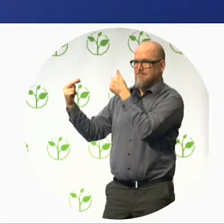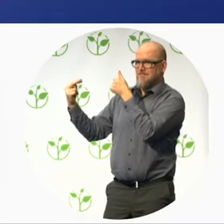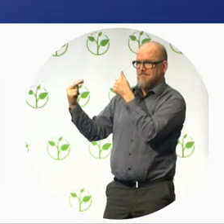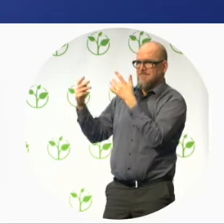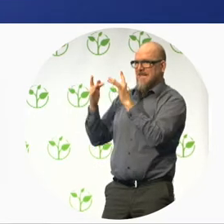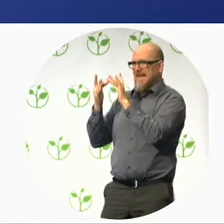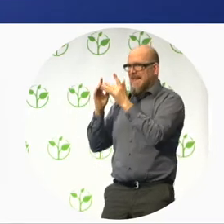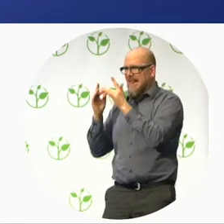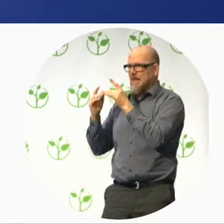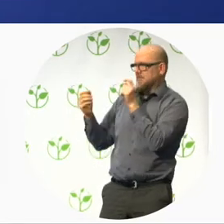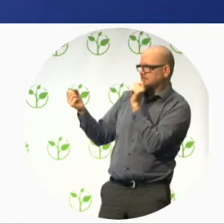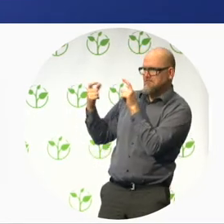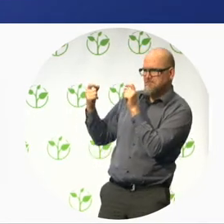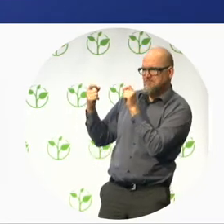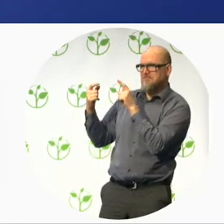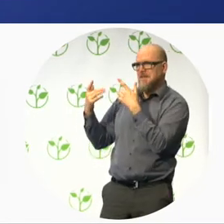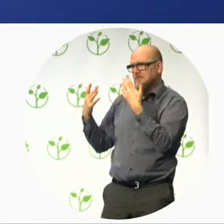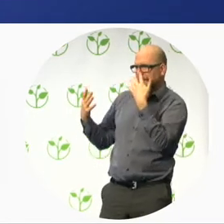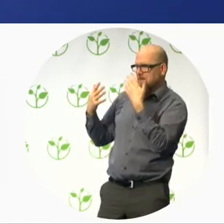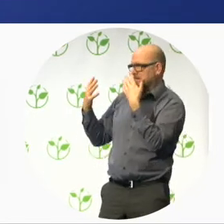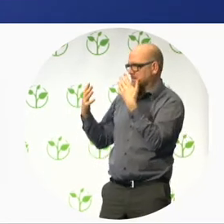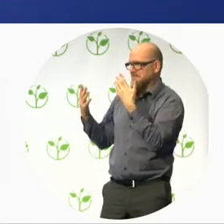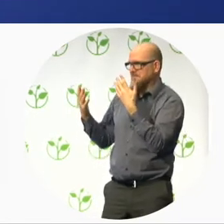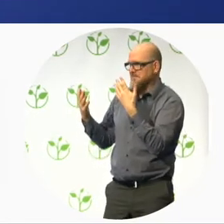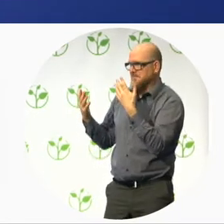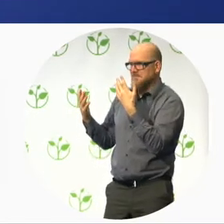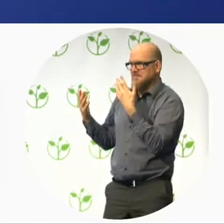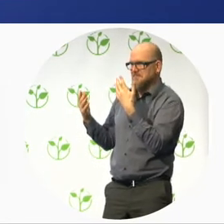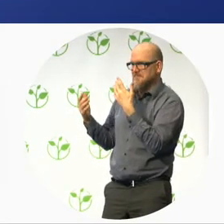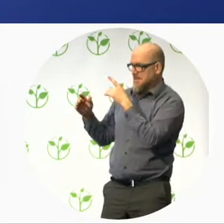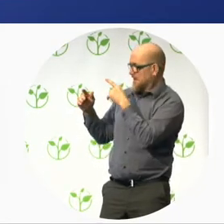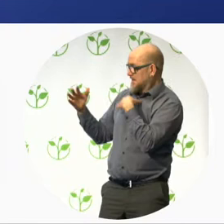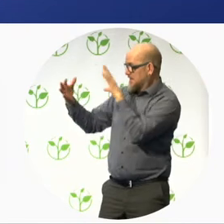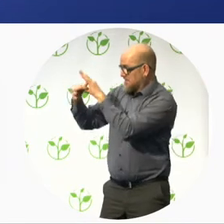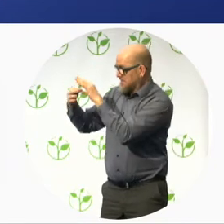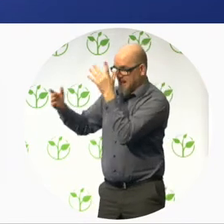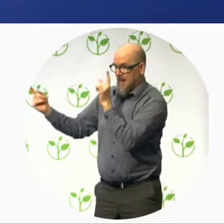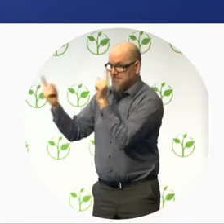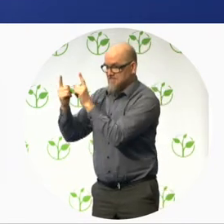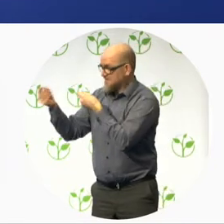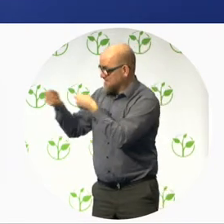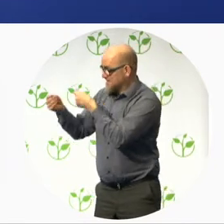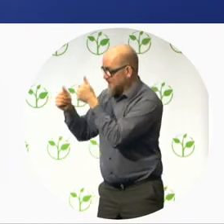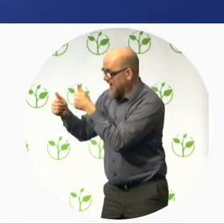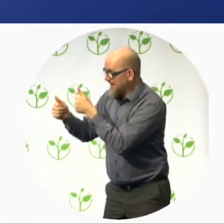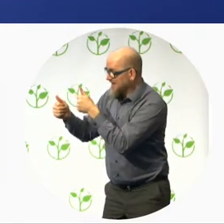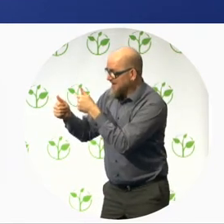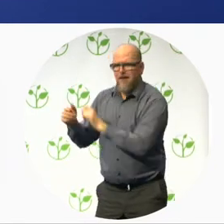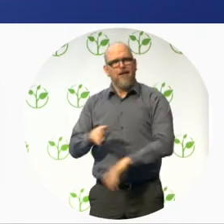face to face. We understand the potential of networking and meeting in person. So thank you for that offer, and I will certainly take you up on